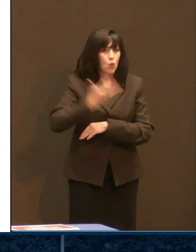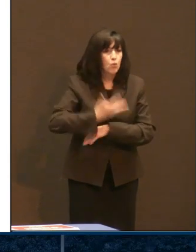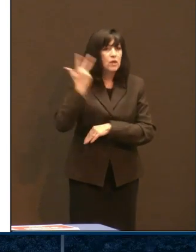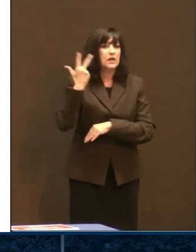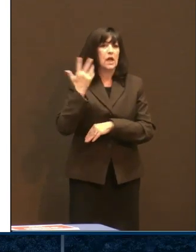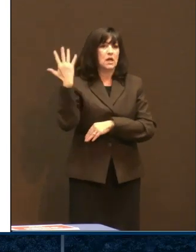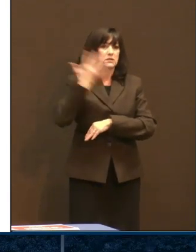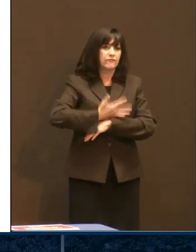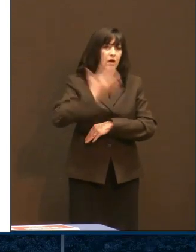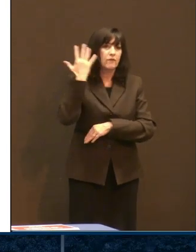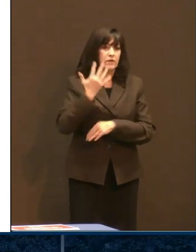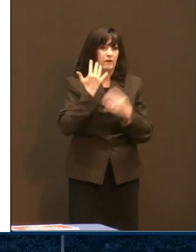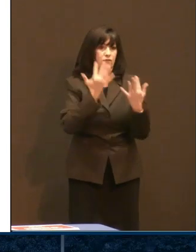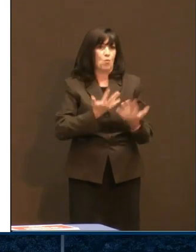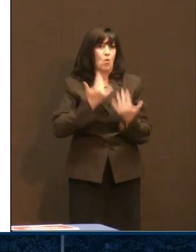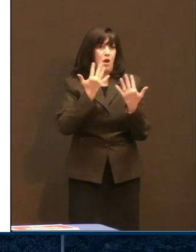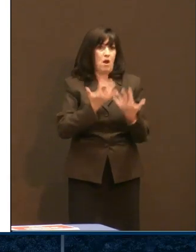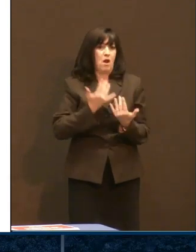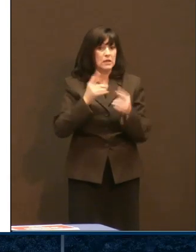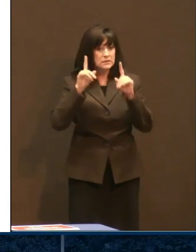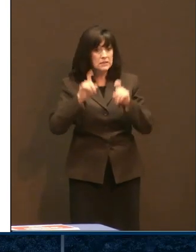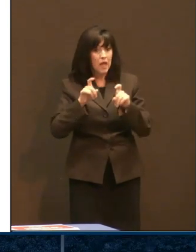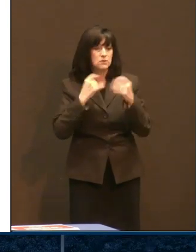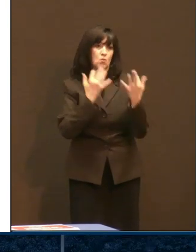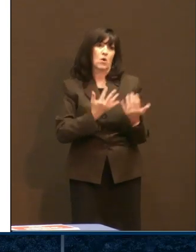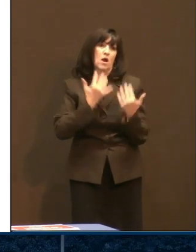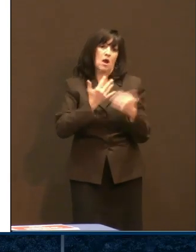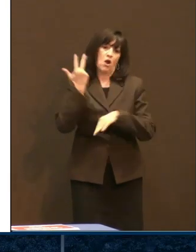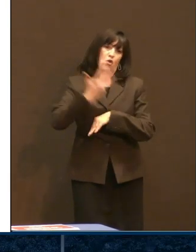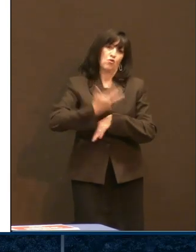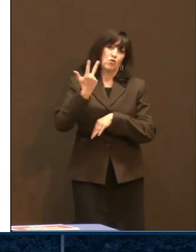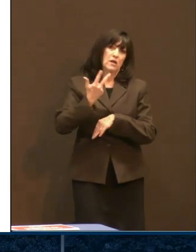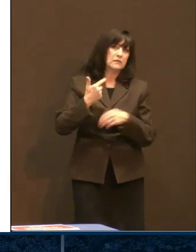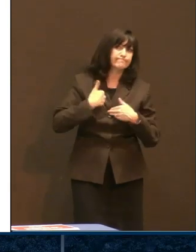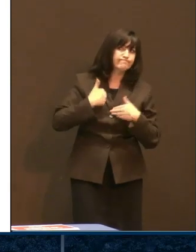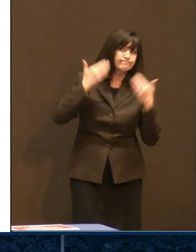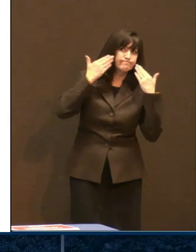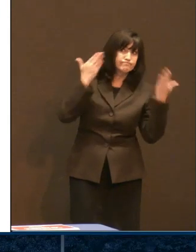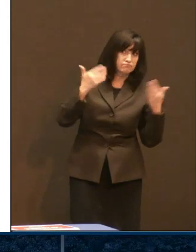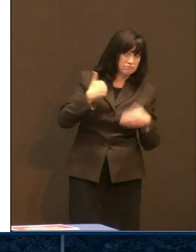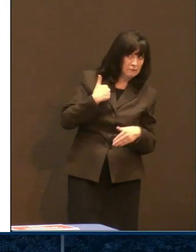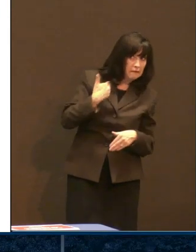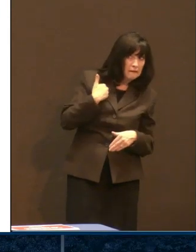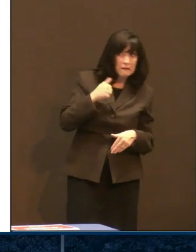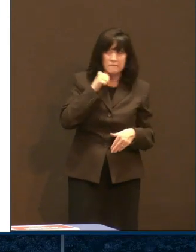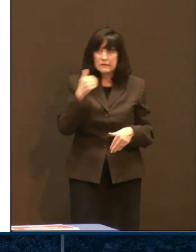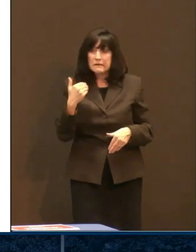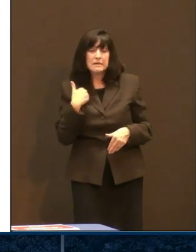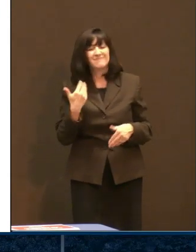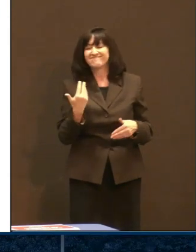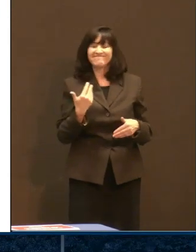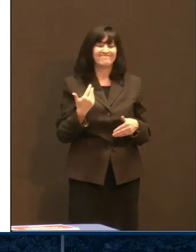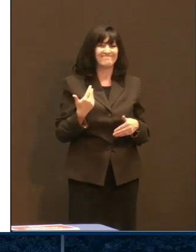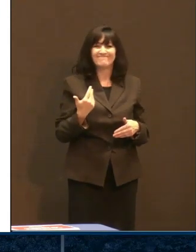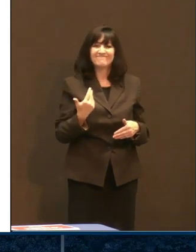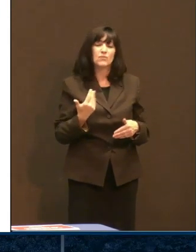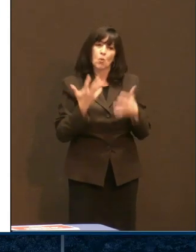for results. That's really not helpful. So I think we have a good strategy in partnership with our